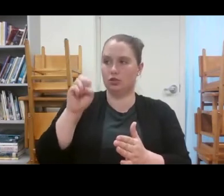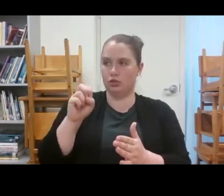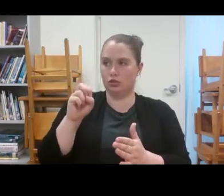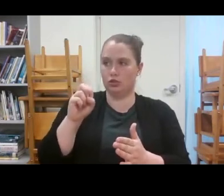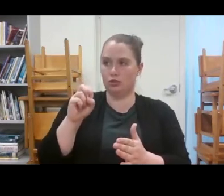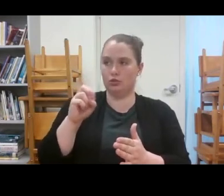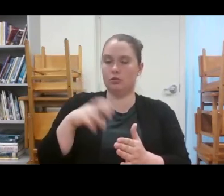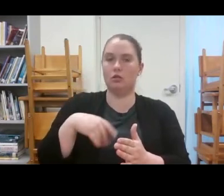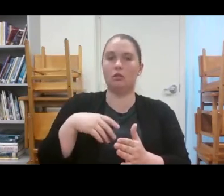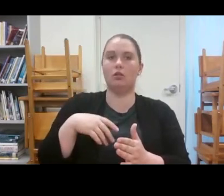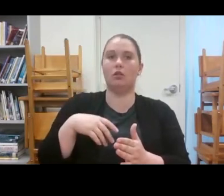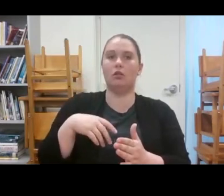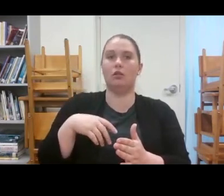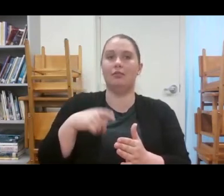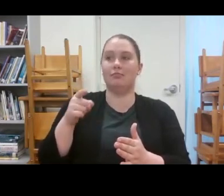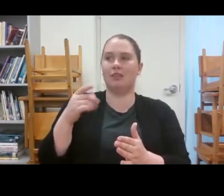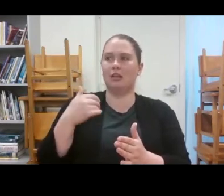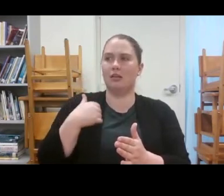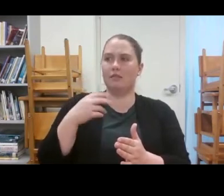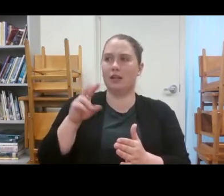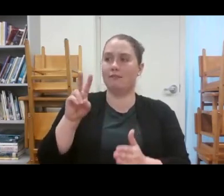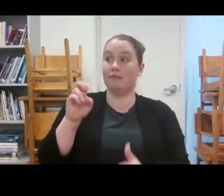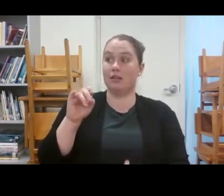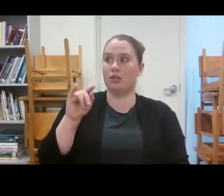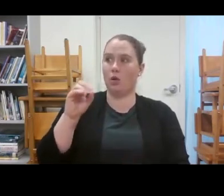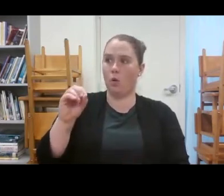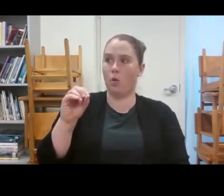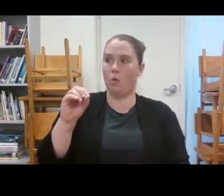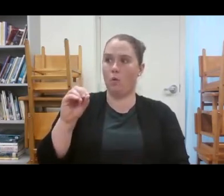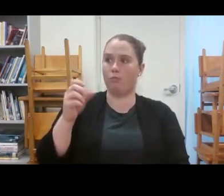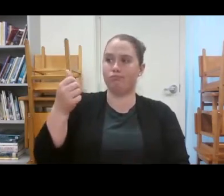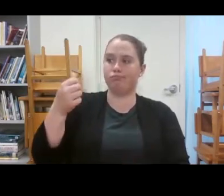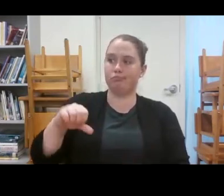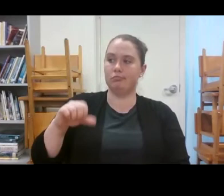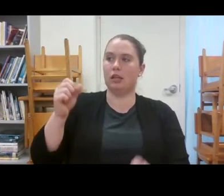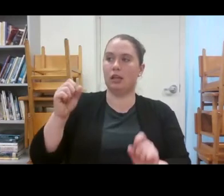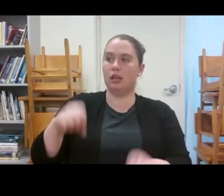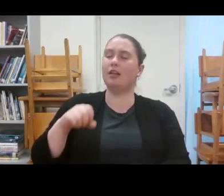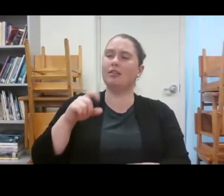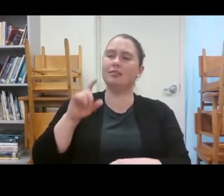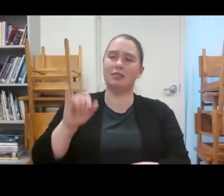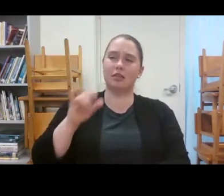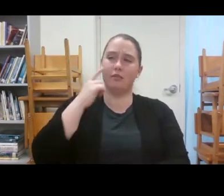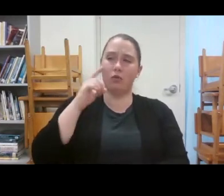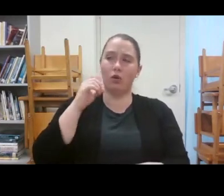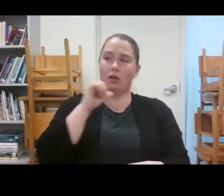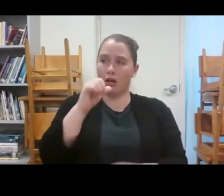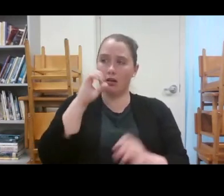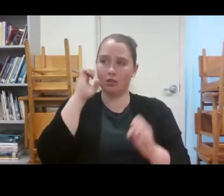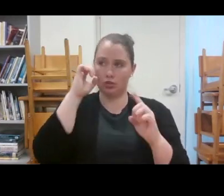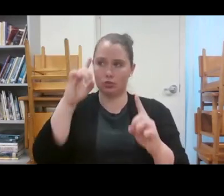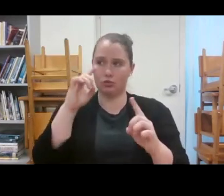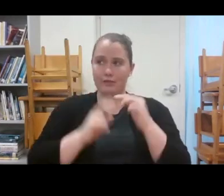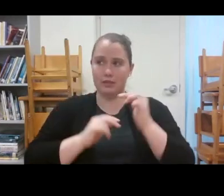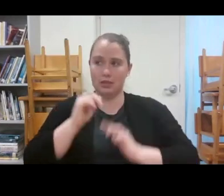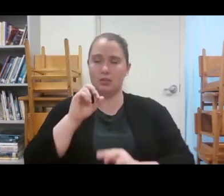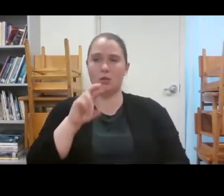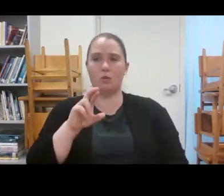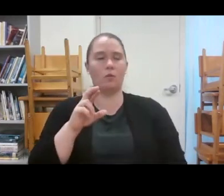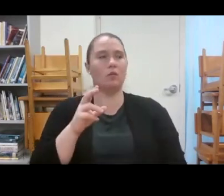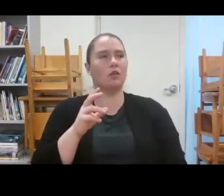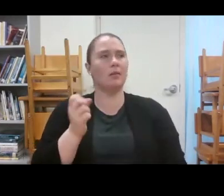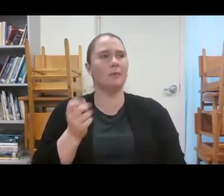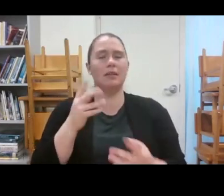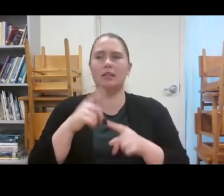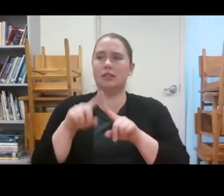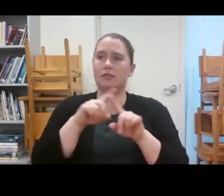basically a line item veto where they can pull, I guess, is that just for non-educational facilities, or how many different